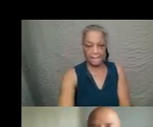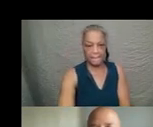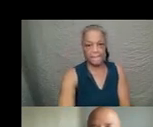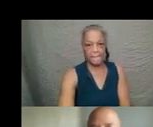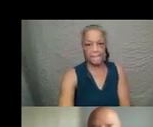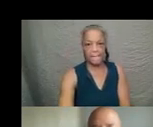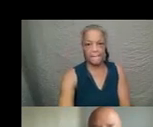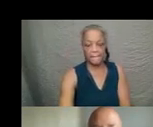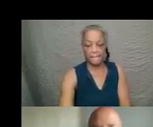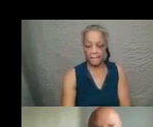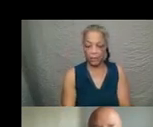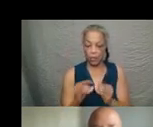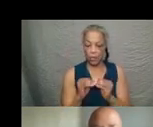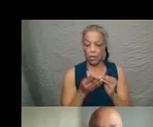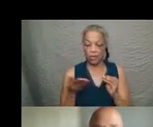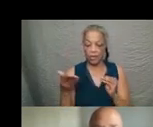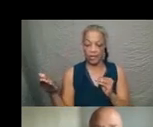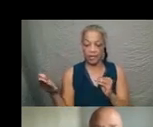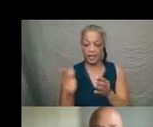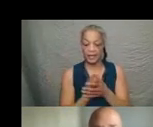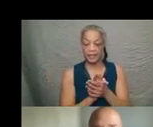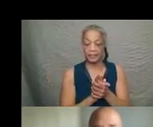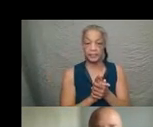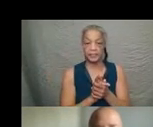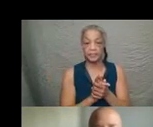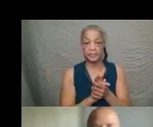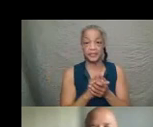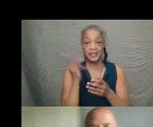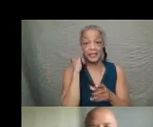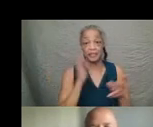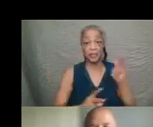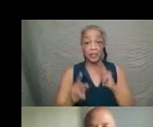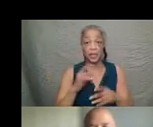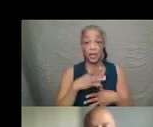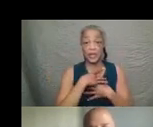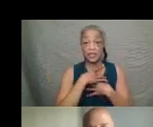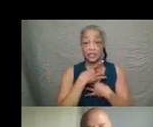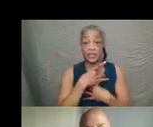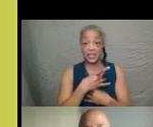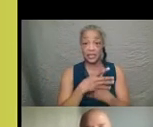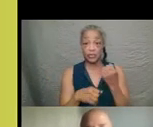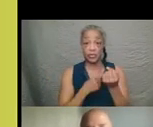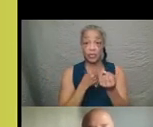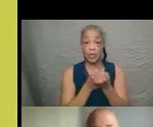Just one more thing too, is that if folks are interested in